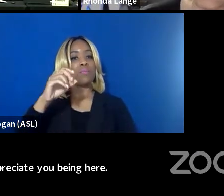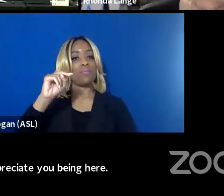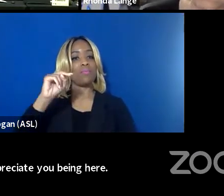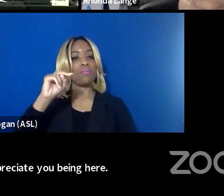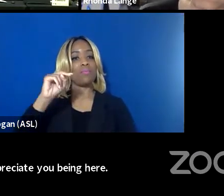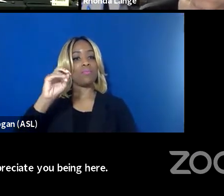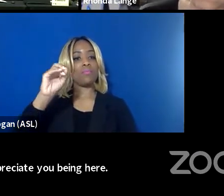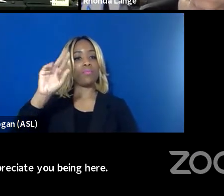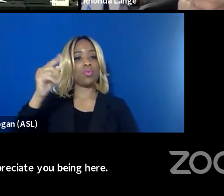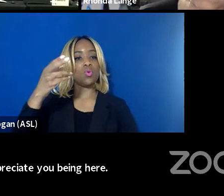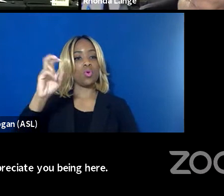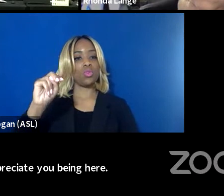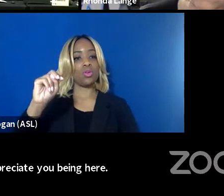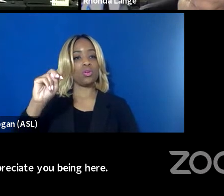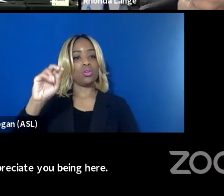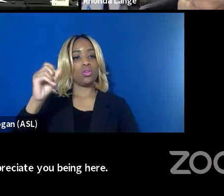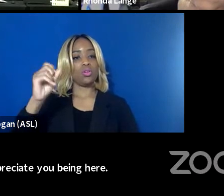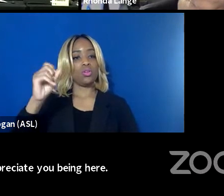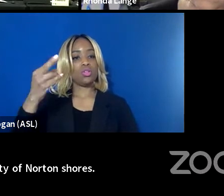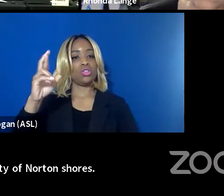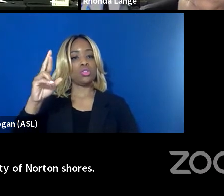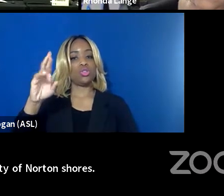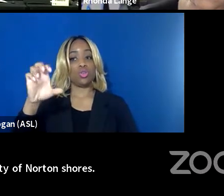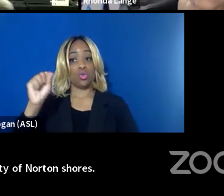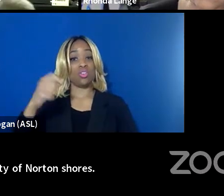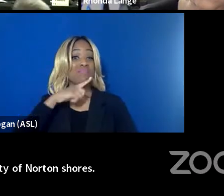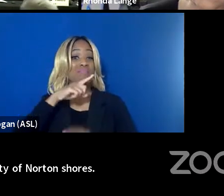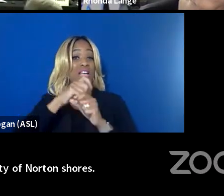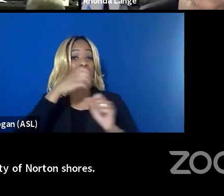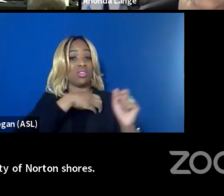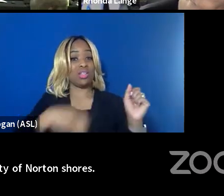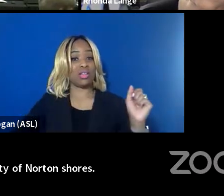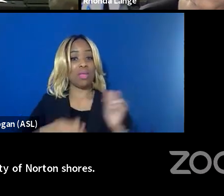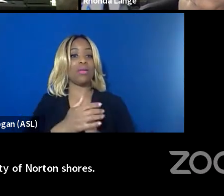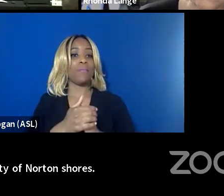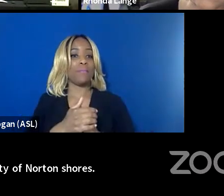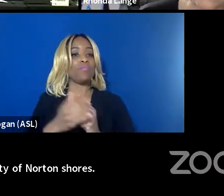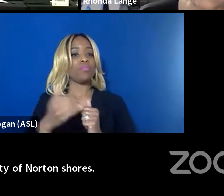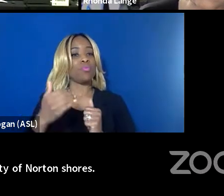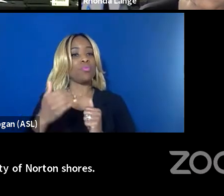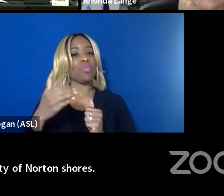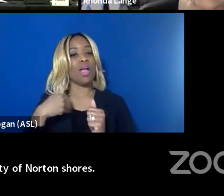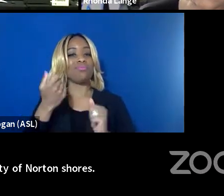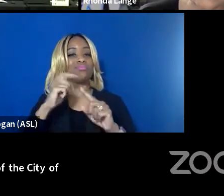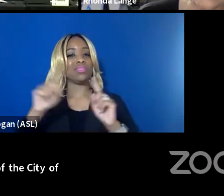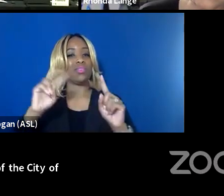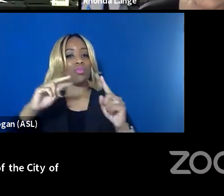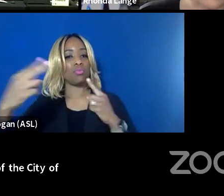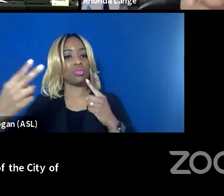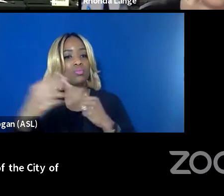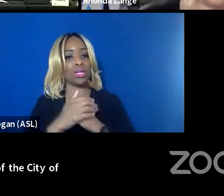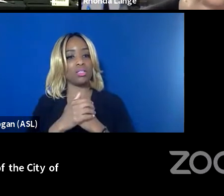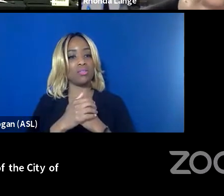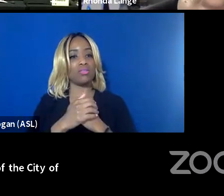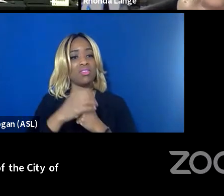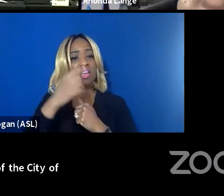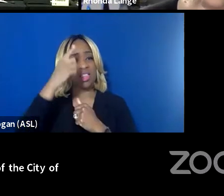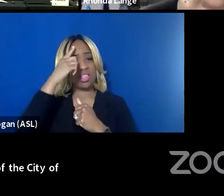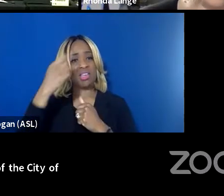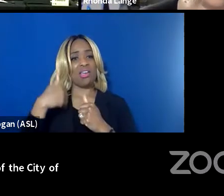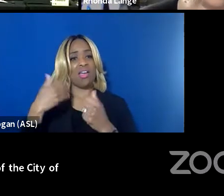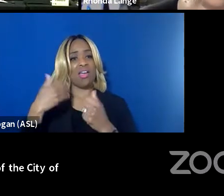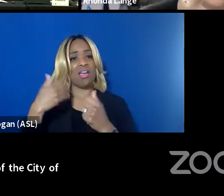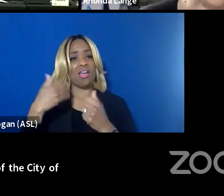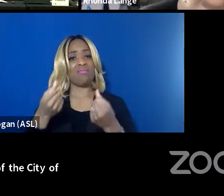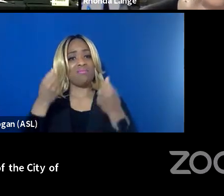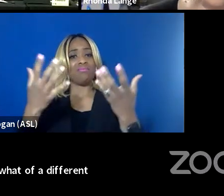Shores. I'm actually the mayor of the city of Norton Shores. So have maybe a somewhat of a different perspective. I think there's been lots of great